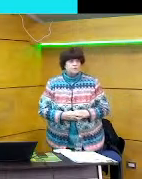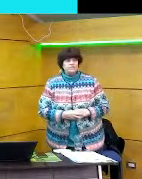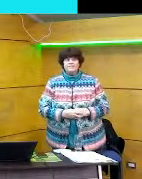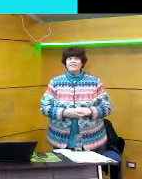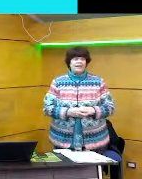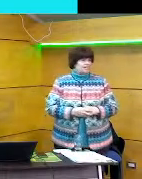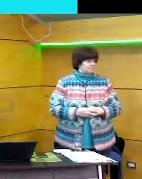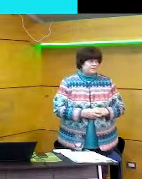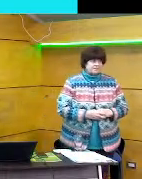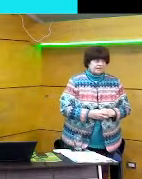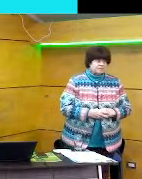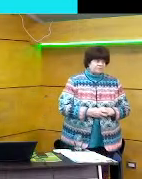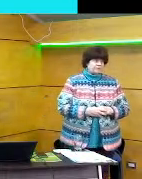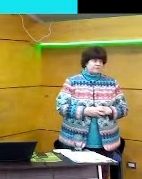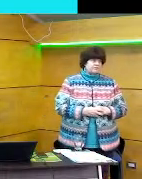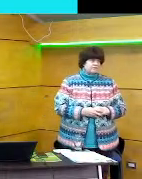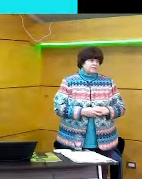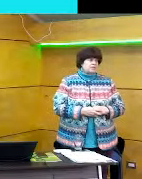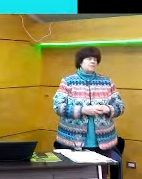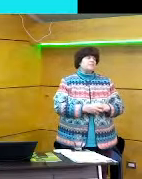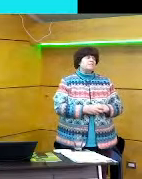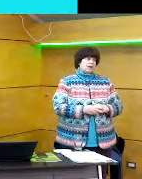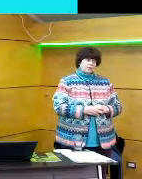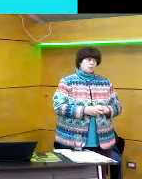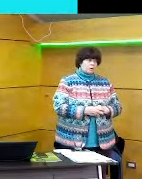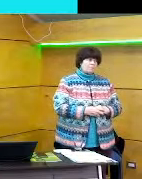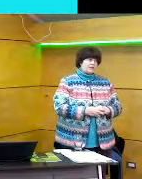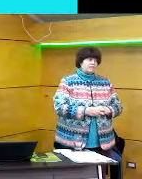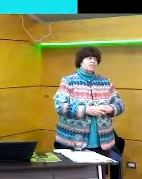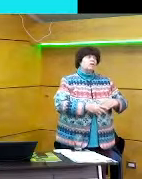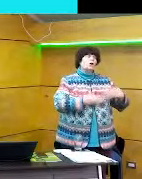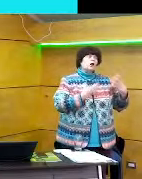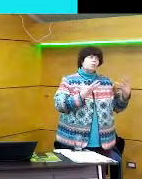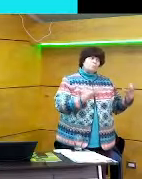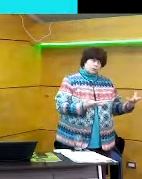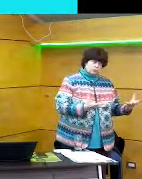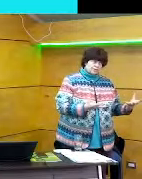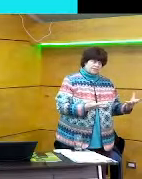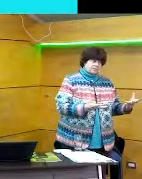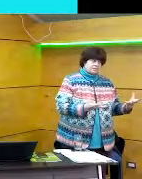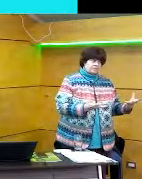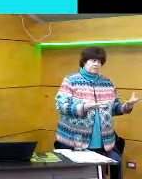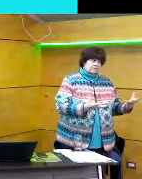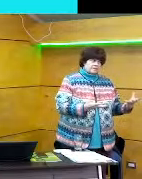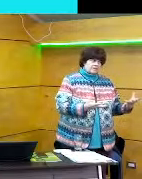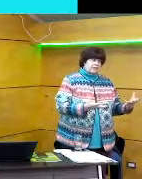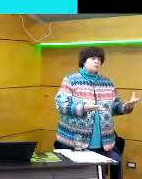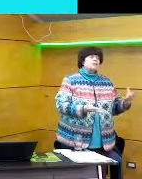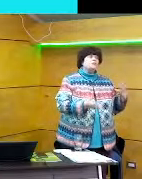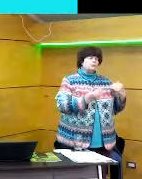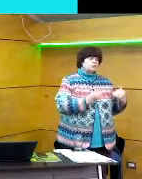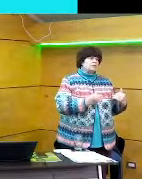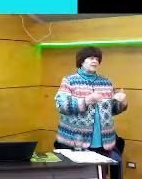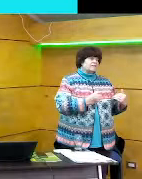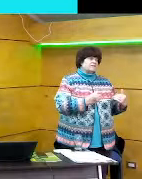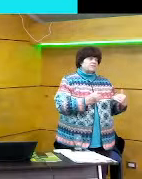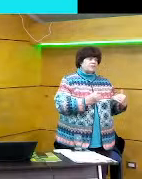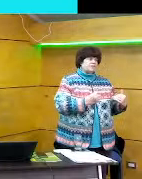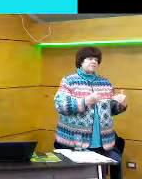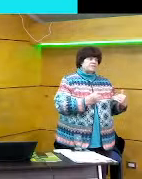your students in any of these activities. Things on the web page are all posted, and you can do